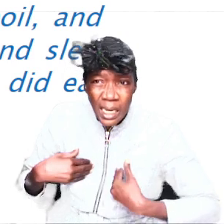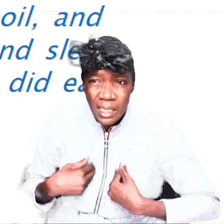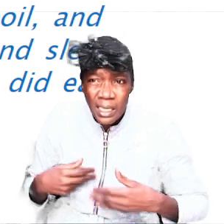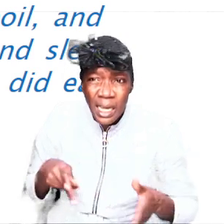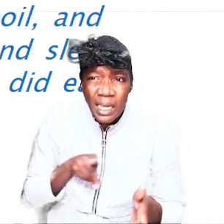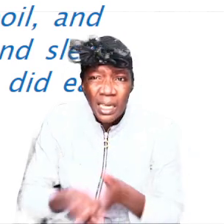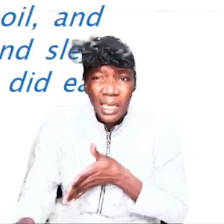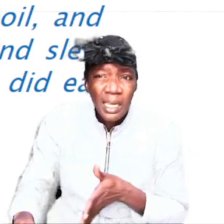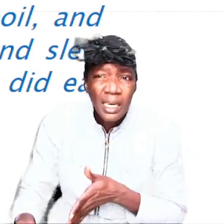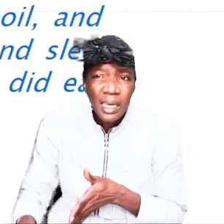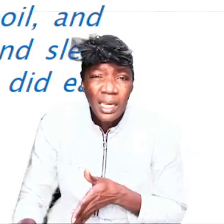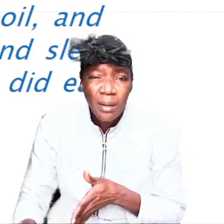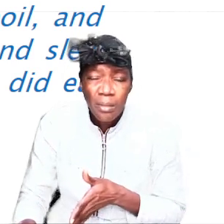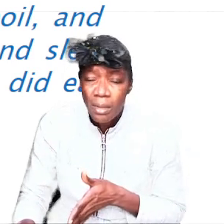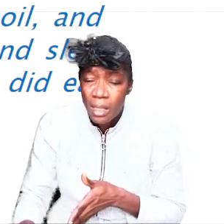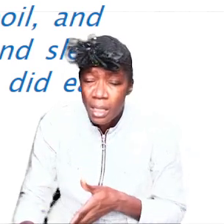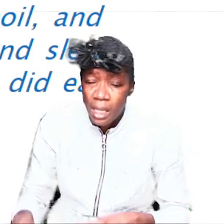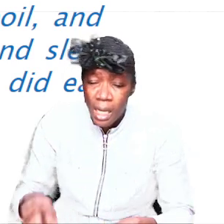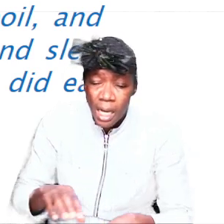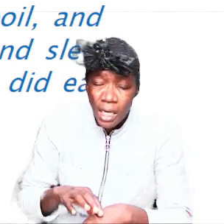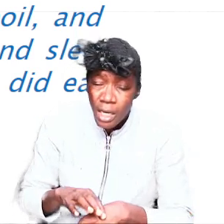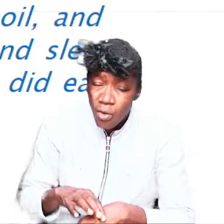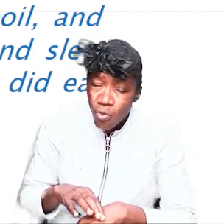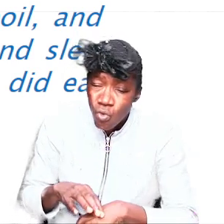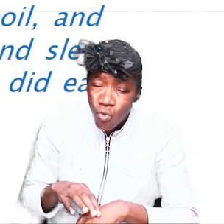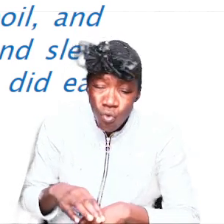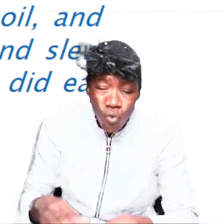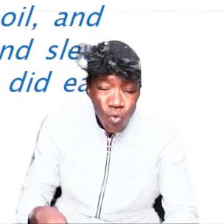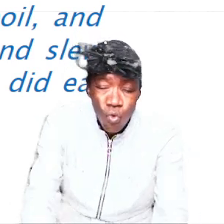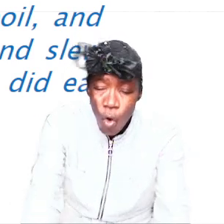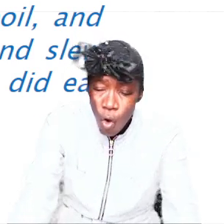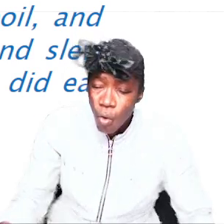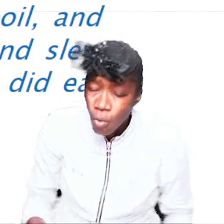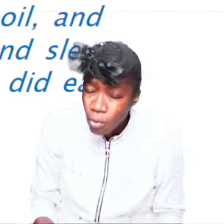the people did eat with their blood.